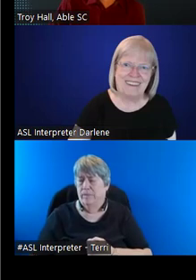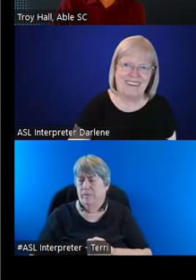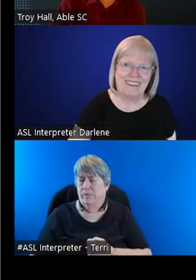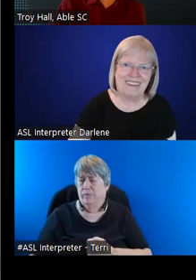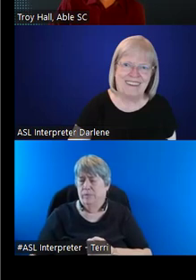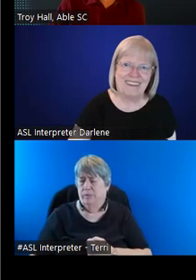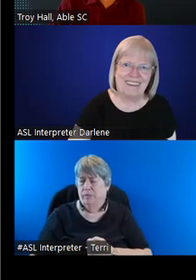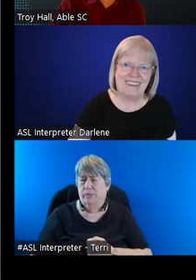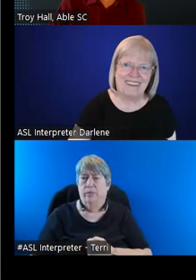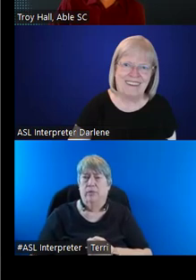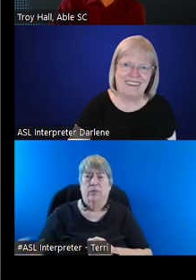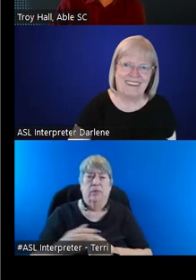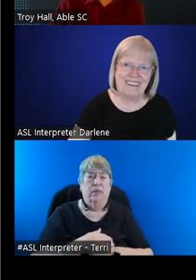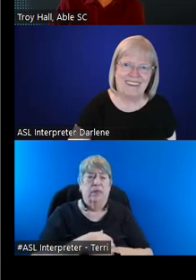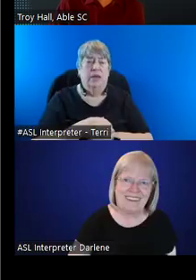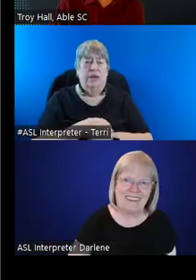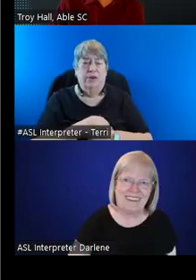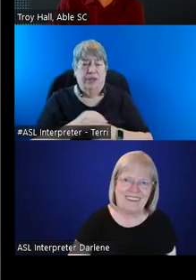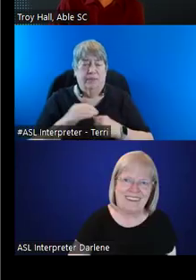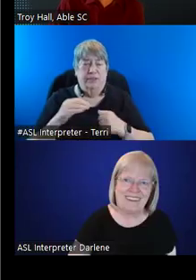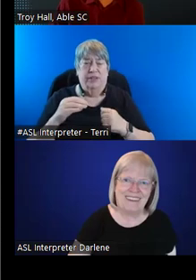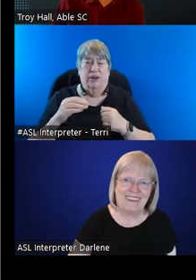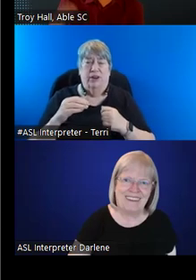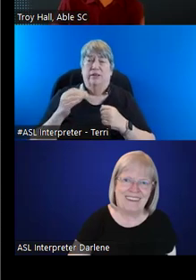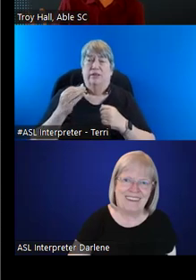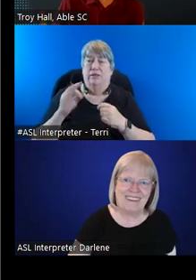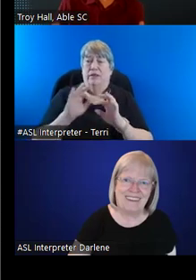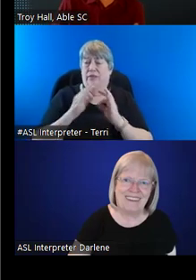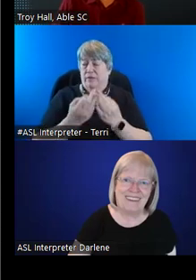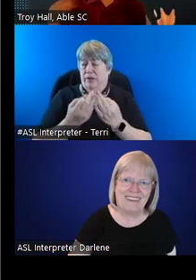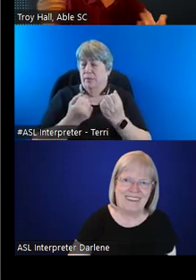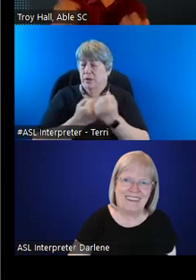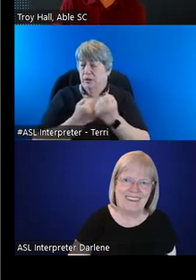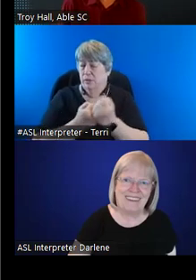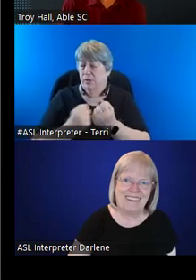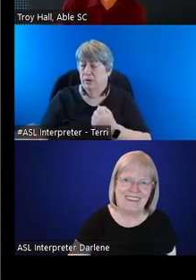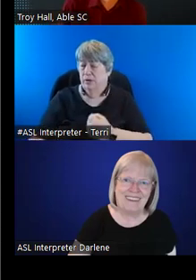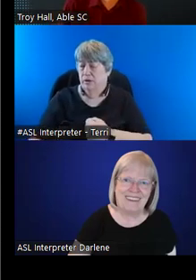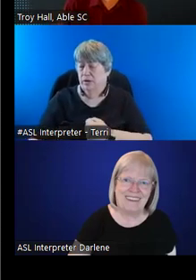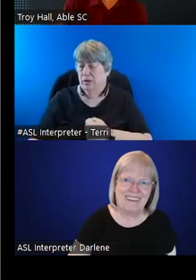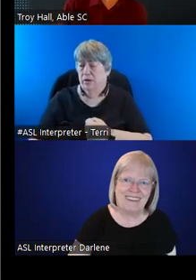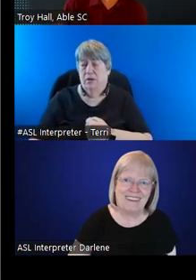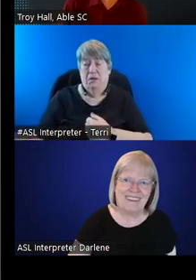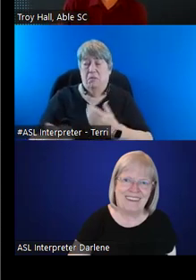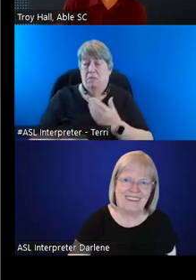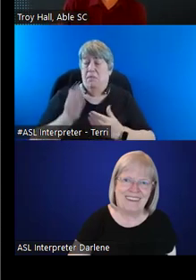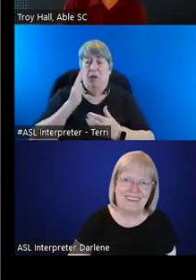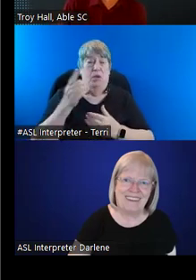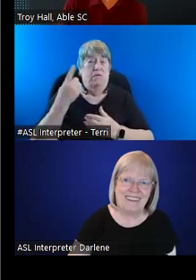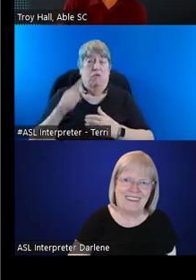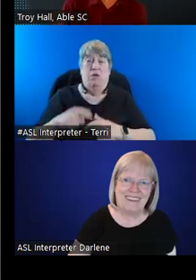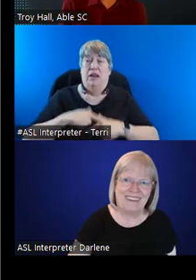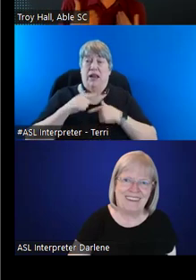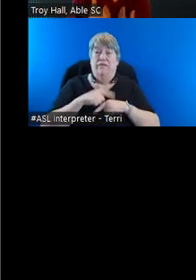they're there and supporting, they're going to be supporting in some way pretty much for the lifetime of the youth. I mean, that's,